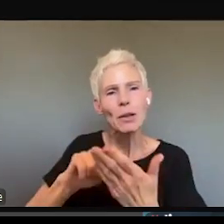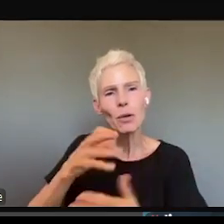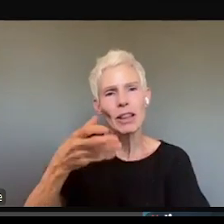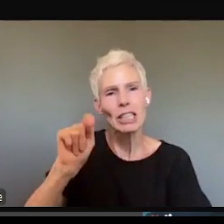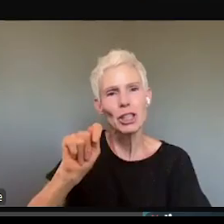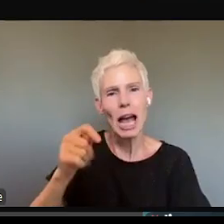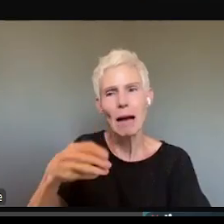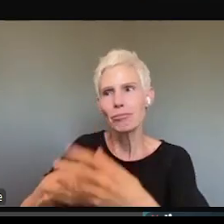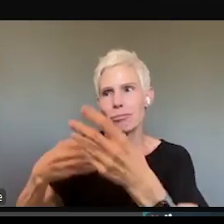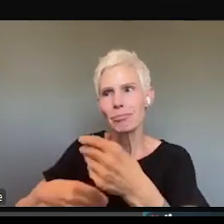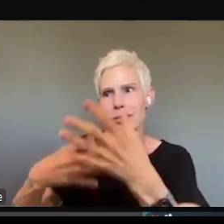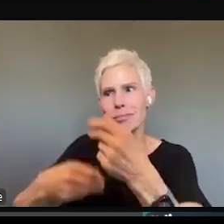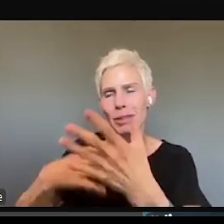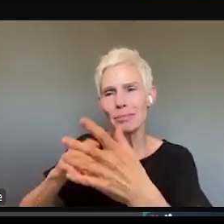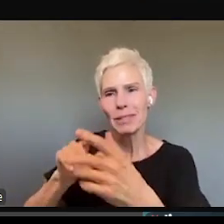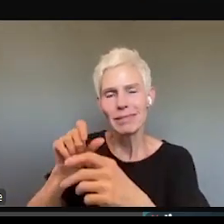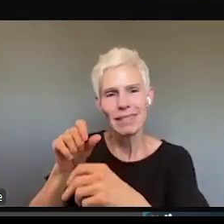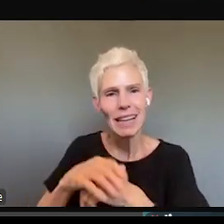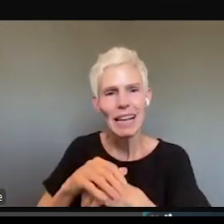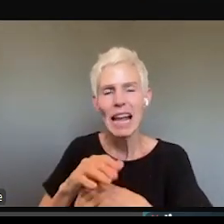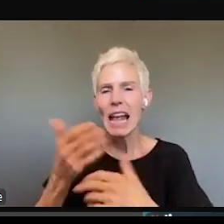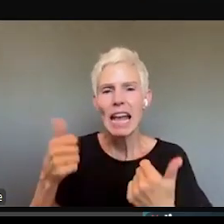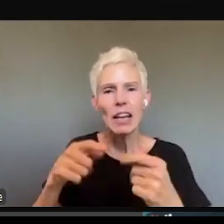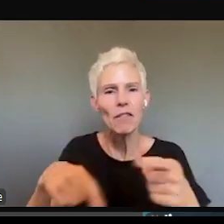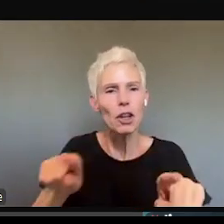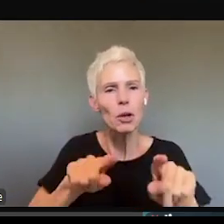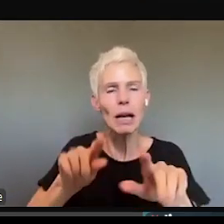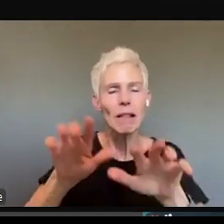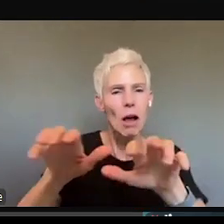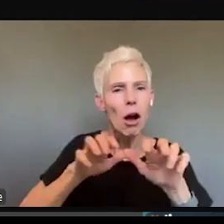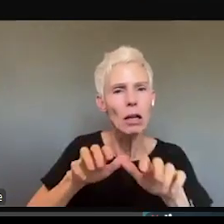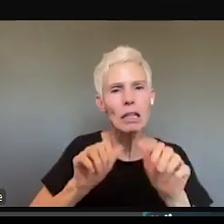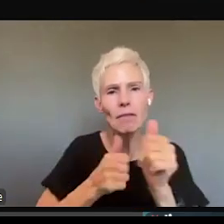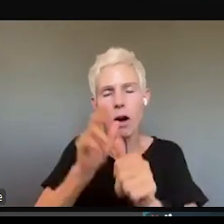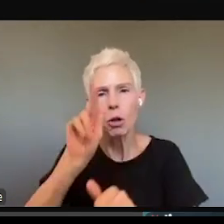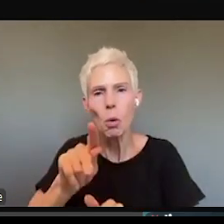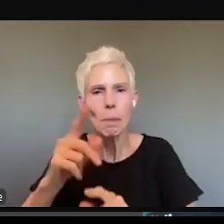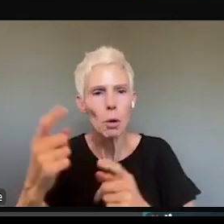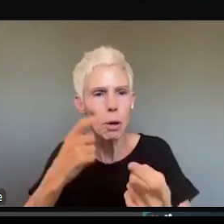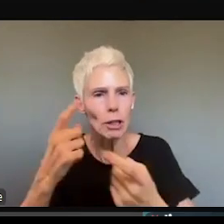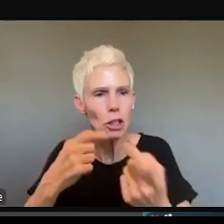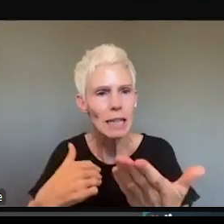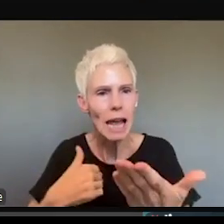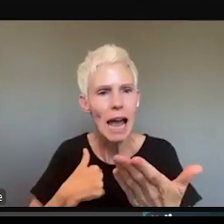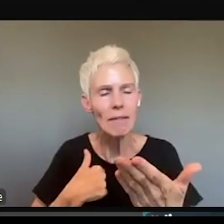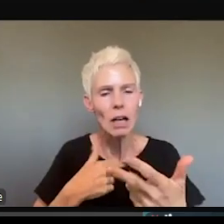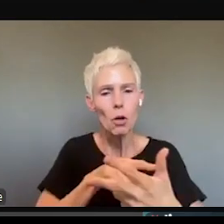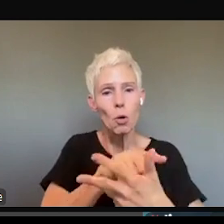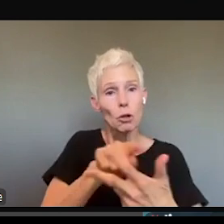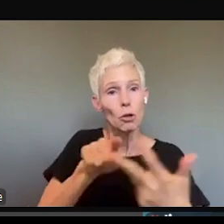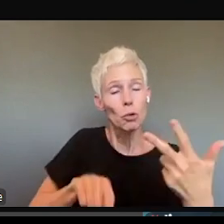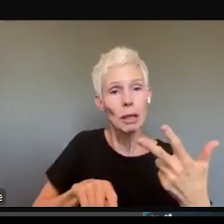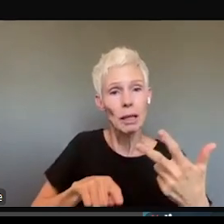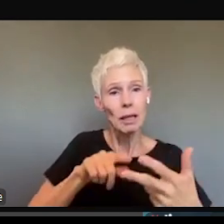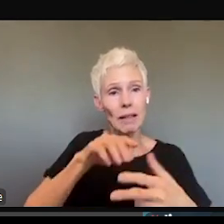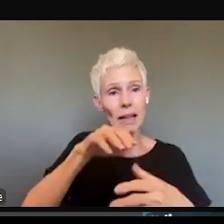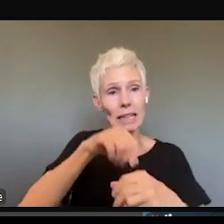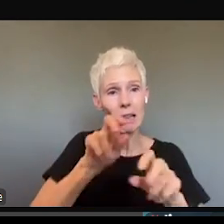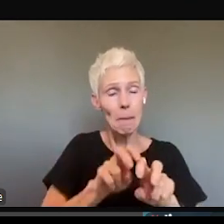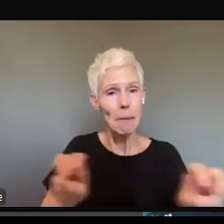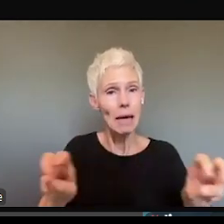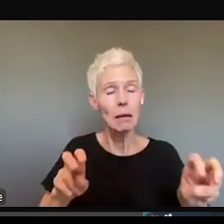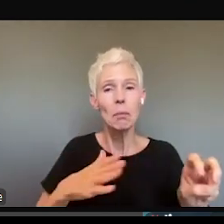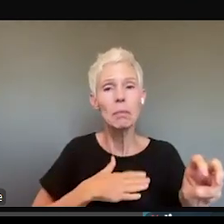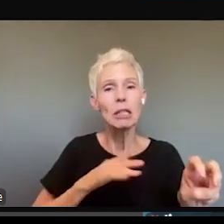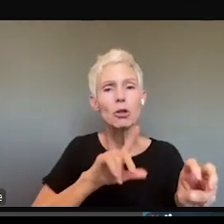little bit. So for anyone in our audience, if you have follow-up questions, because I know a lot of information was shared by our 3 panelists, do feel free to